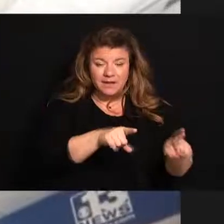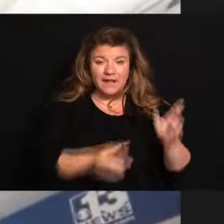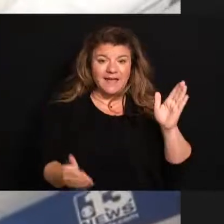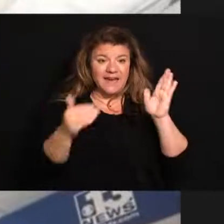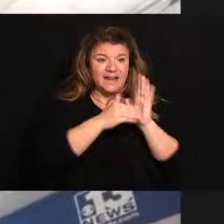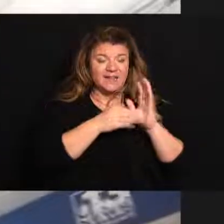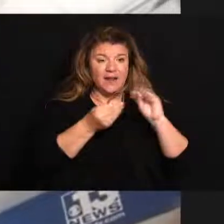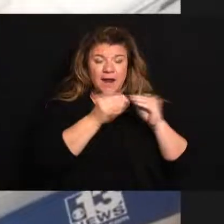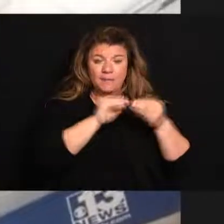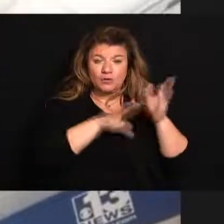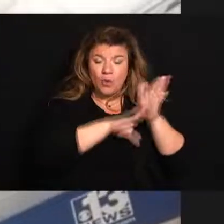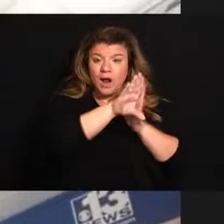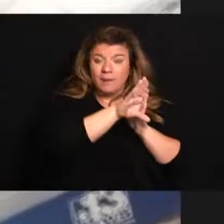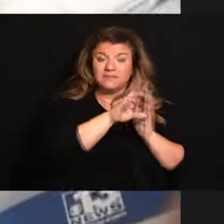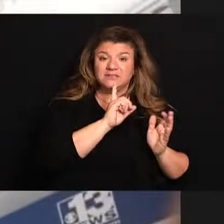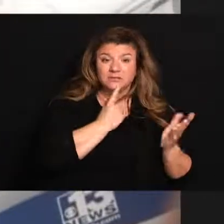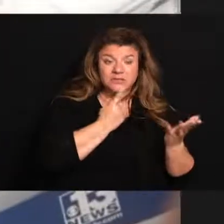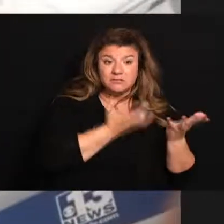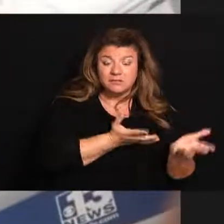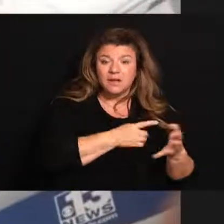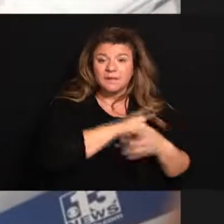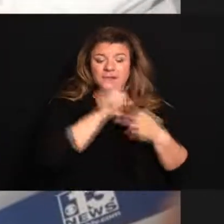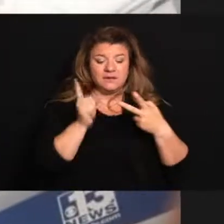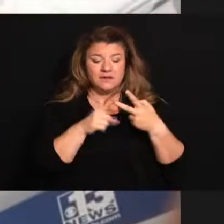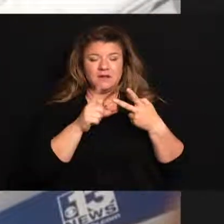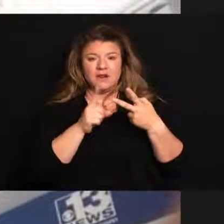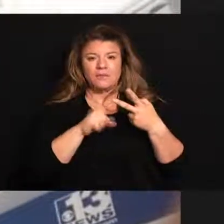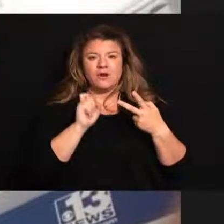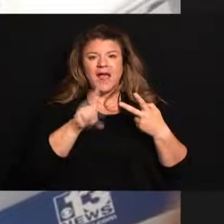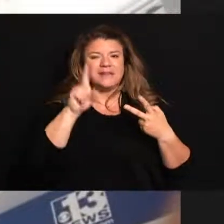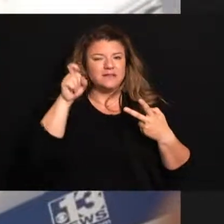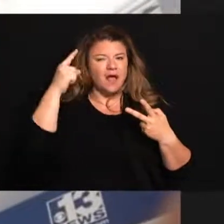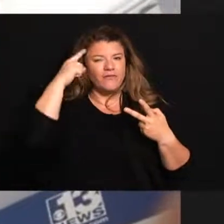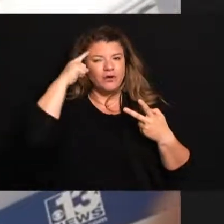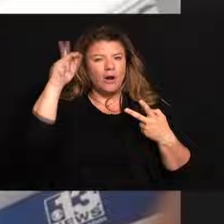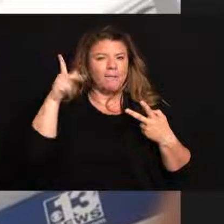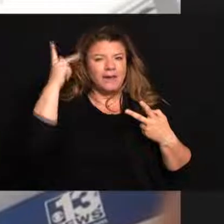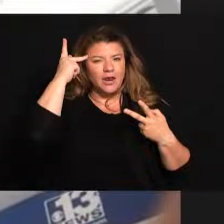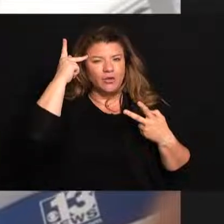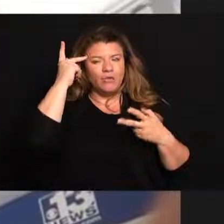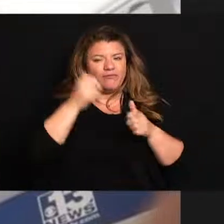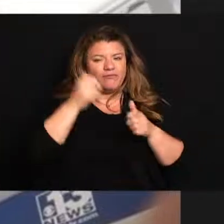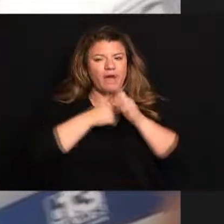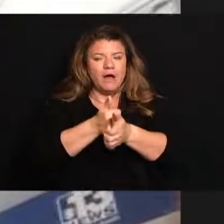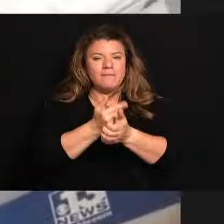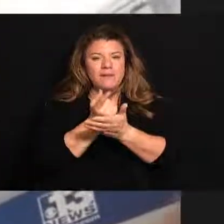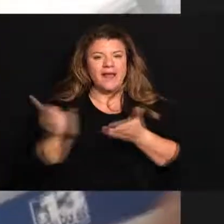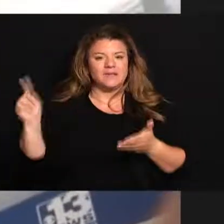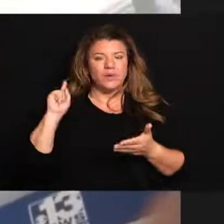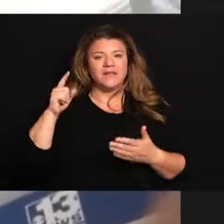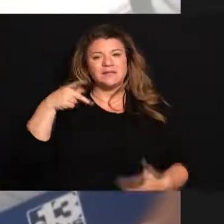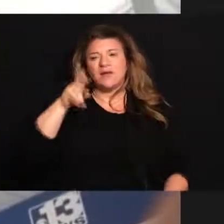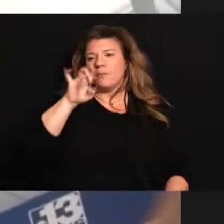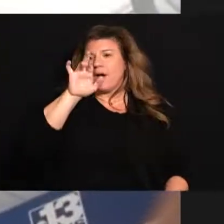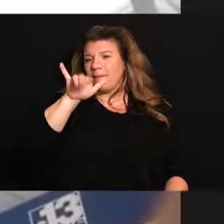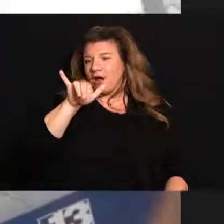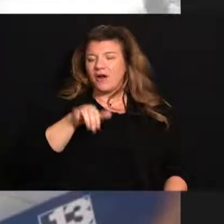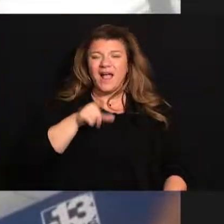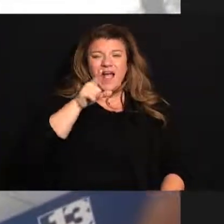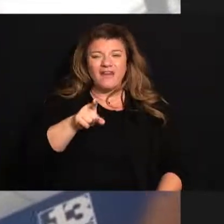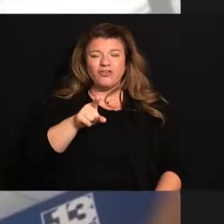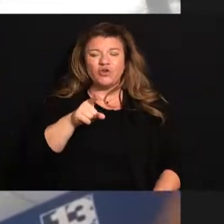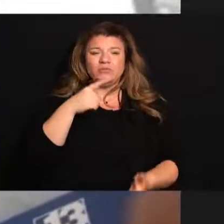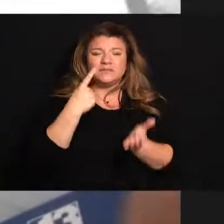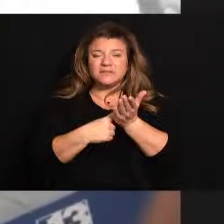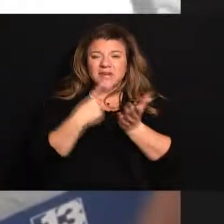numbers are going up significantly. But Governor, I want to ask you a political question following up from last week's primary. Have you thought at all, I know